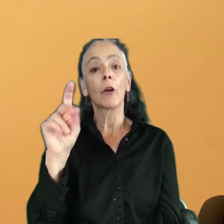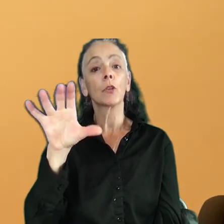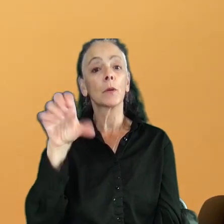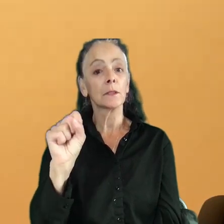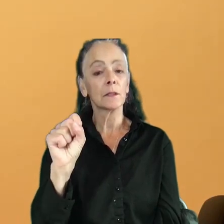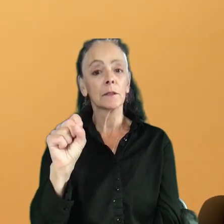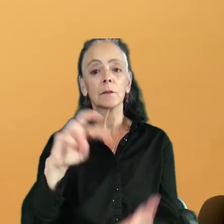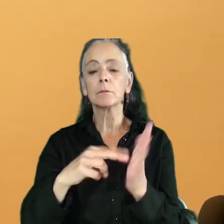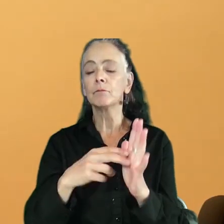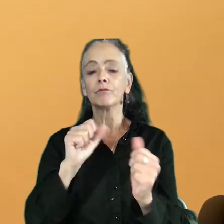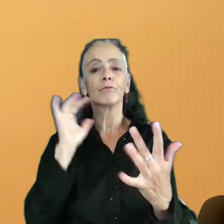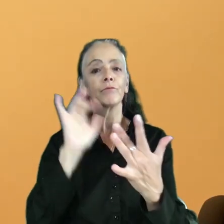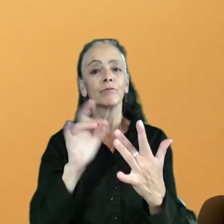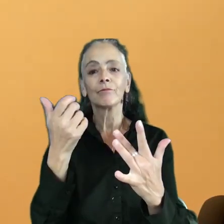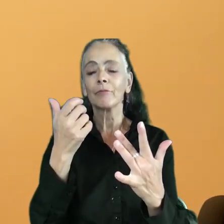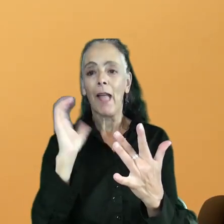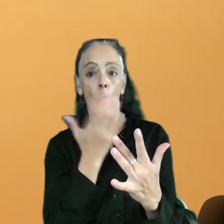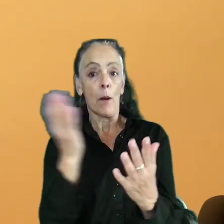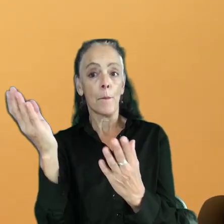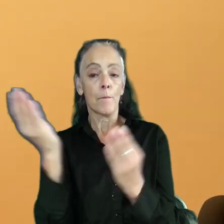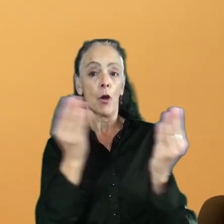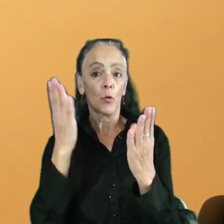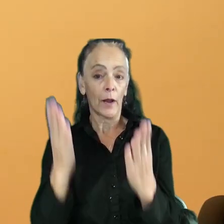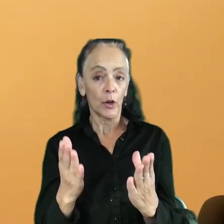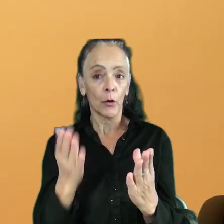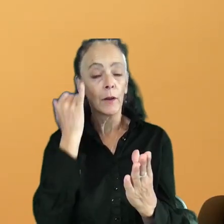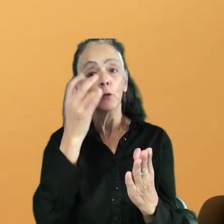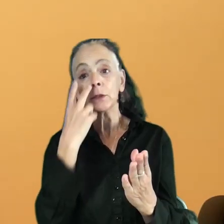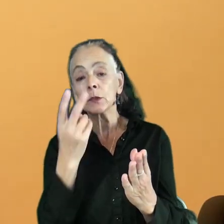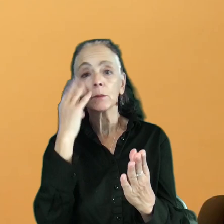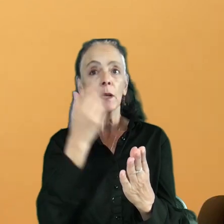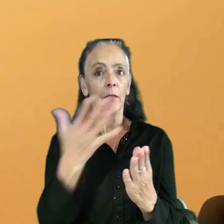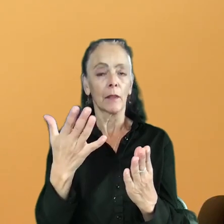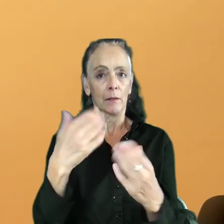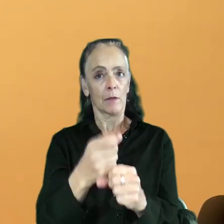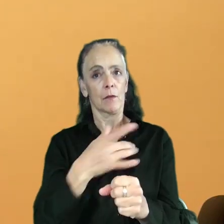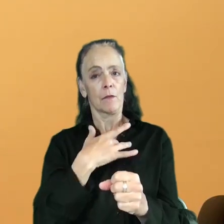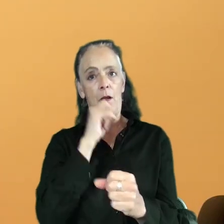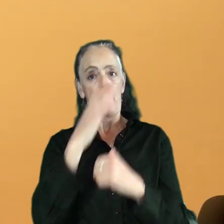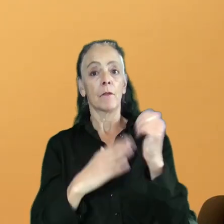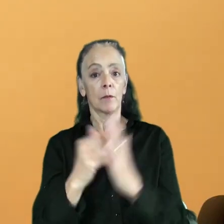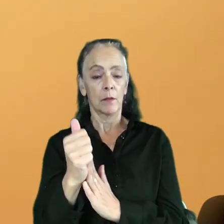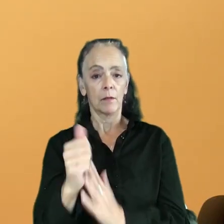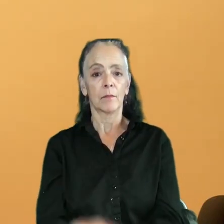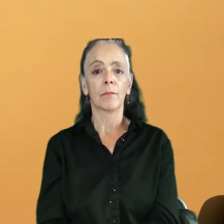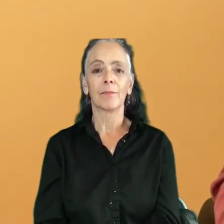so feel free to reach out to our moderators if you see or experience anything that makes you uncomfortable